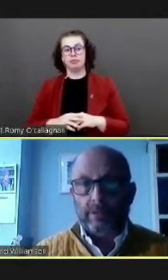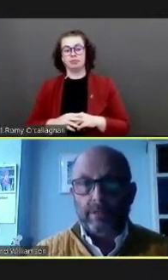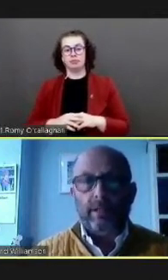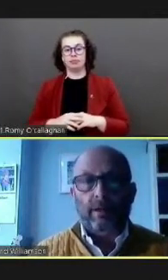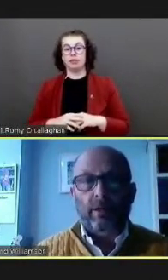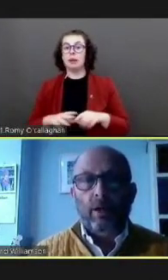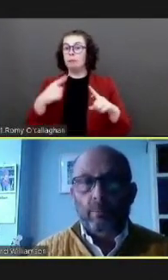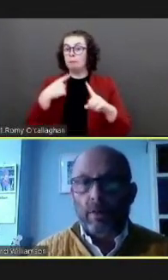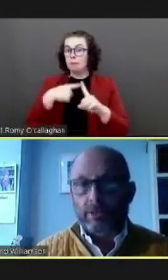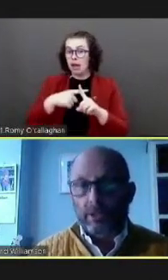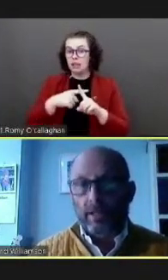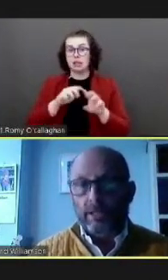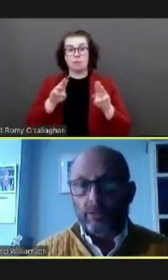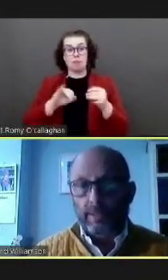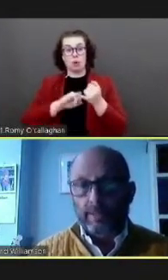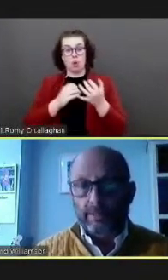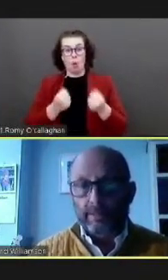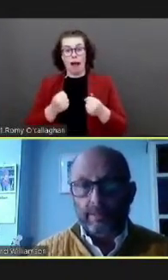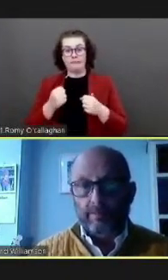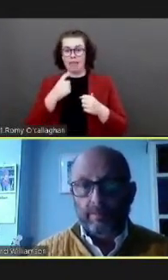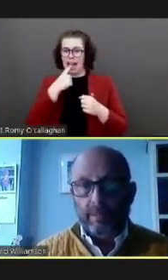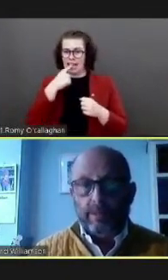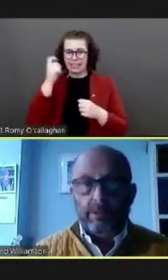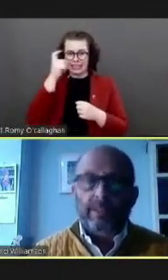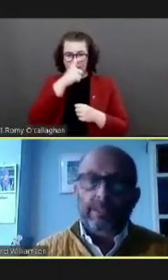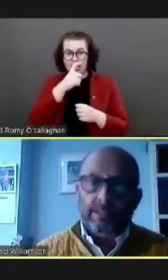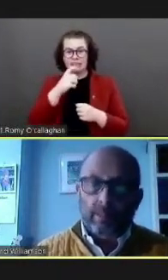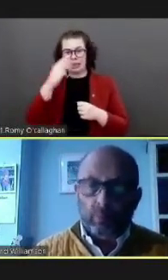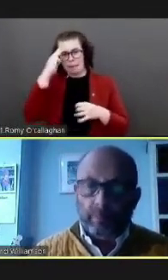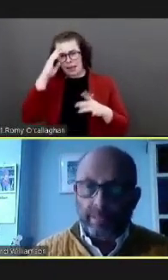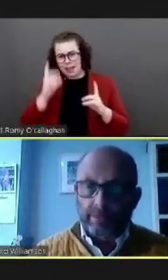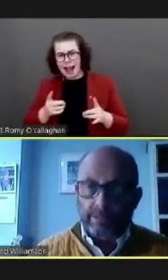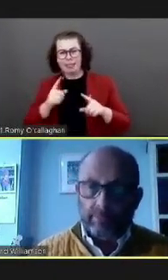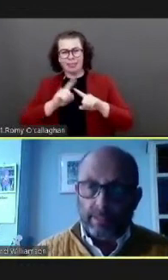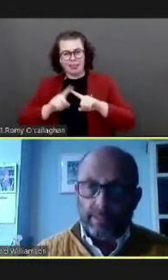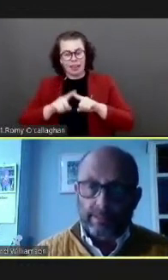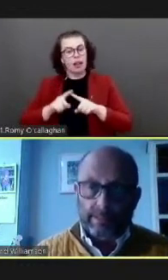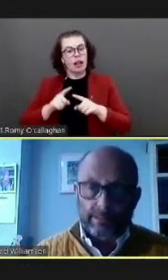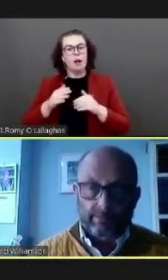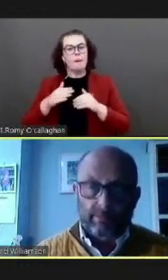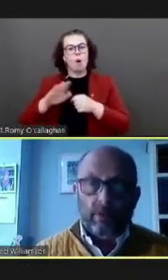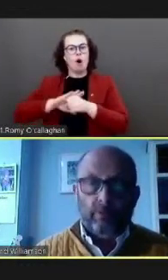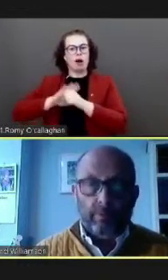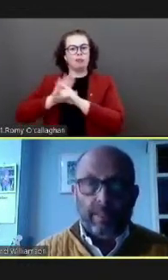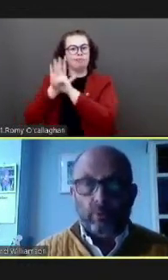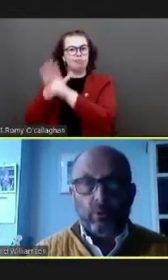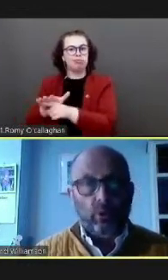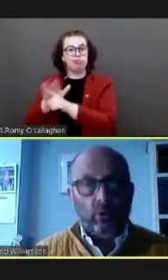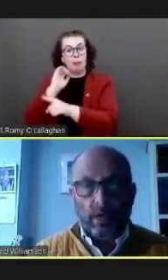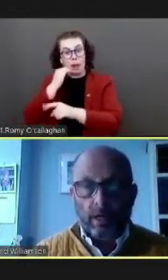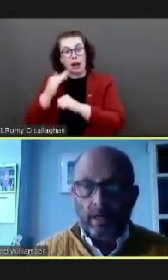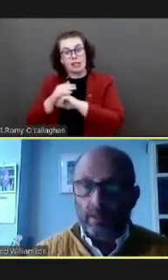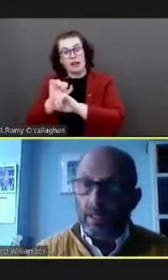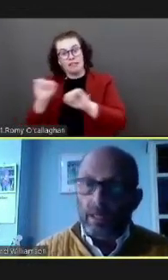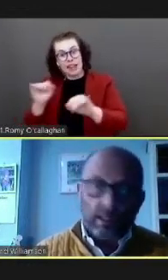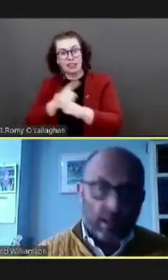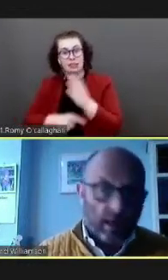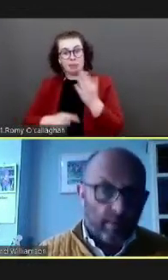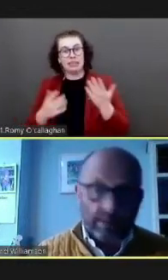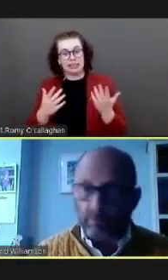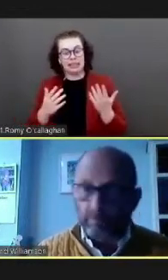these difficulties are marginalized within the system. So there's a double penalty within the system for people who